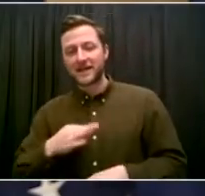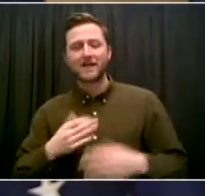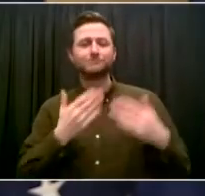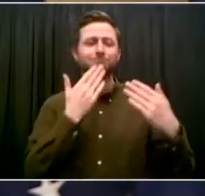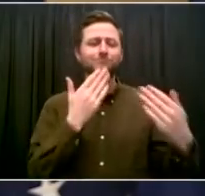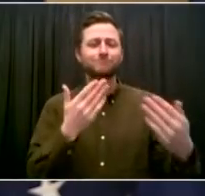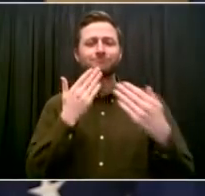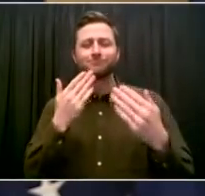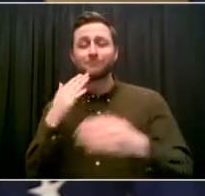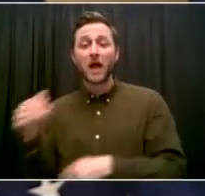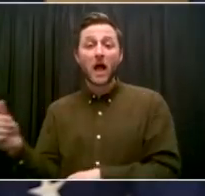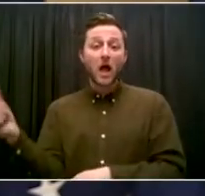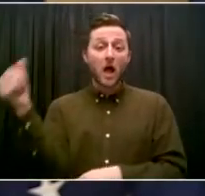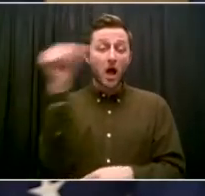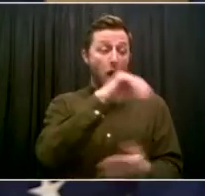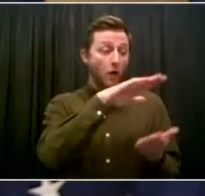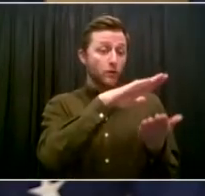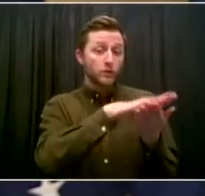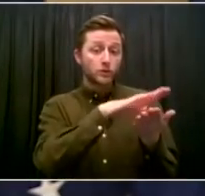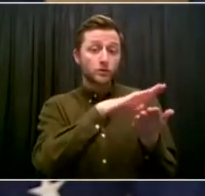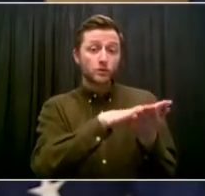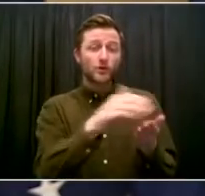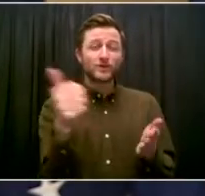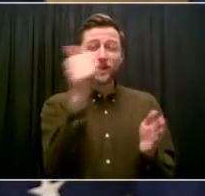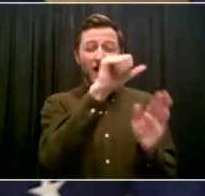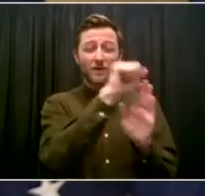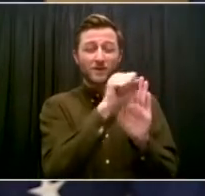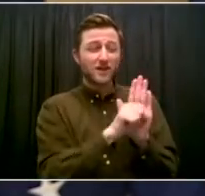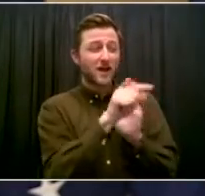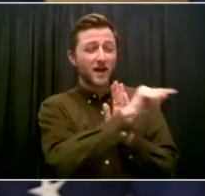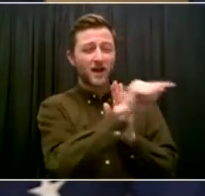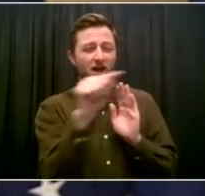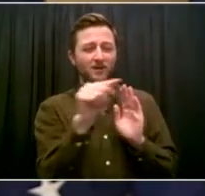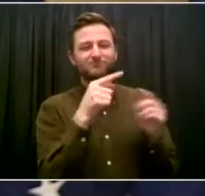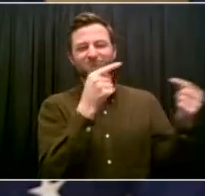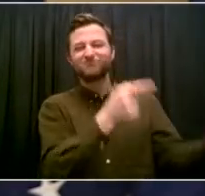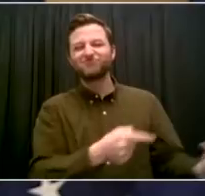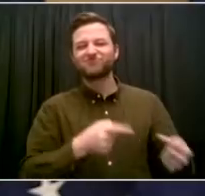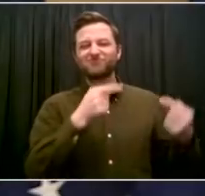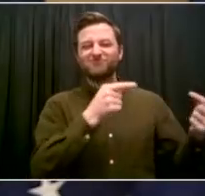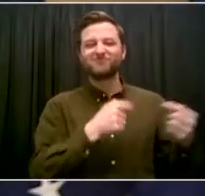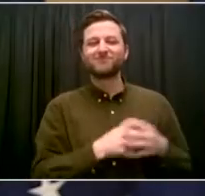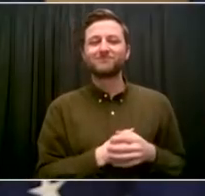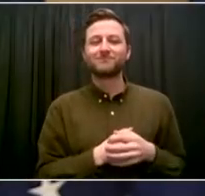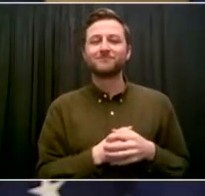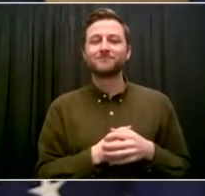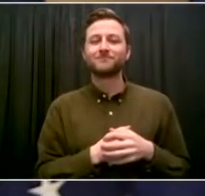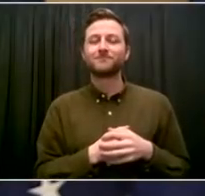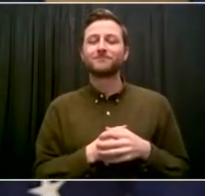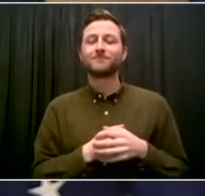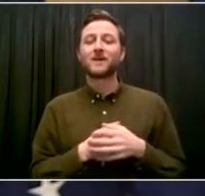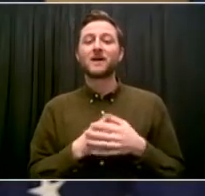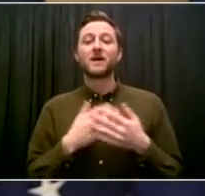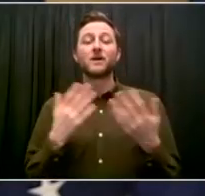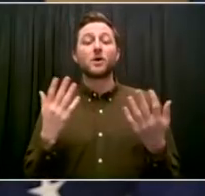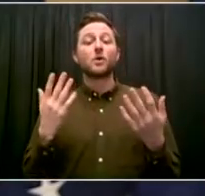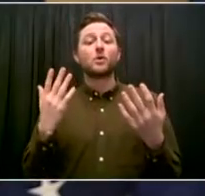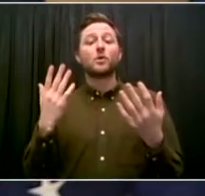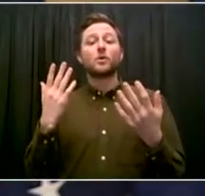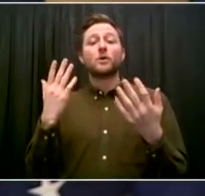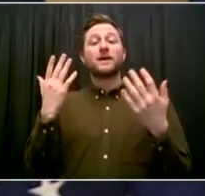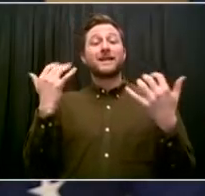despite the Delta wave, and with Mayor Adams's Stay Safe, Stay Open plan, we did it again this month, even with